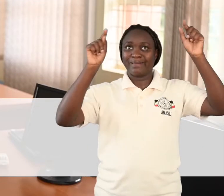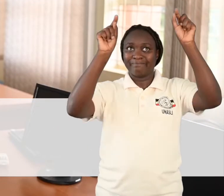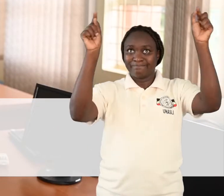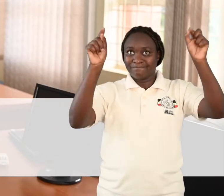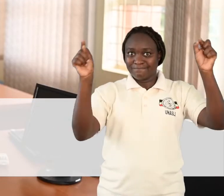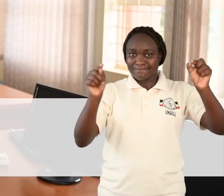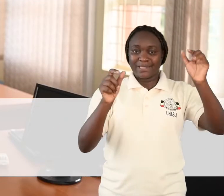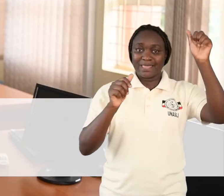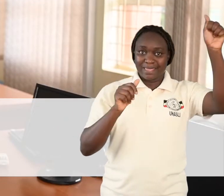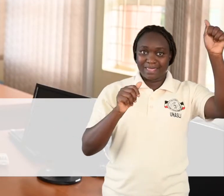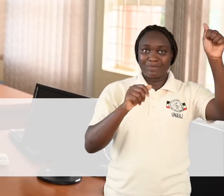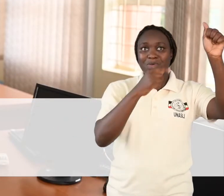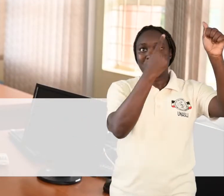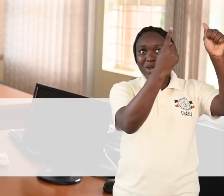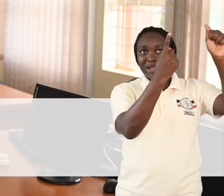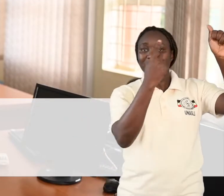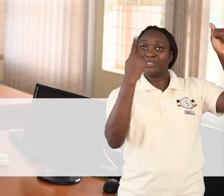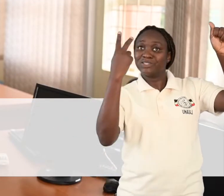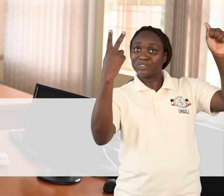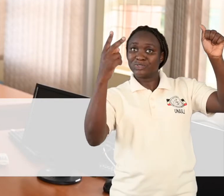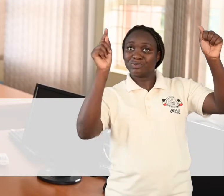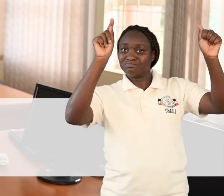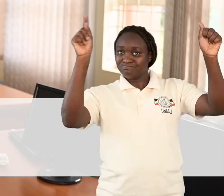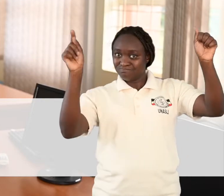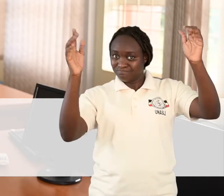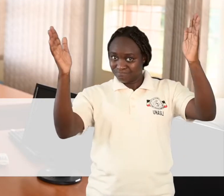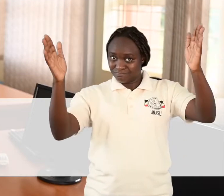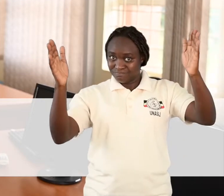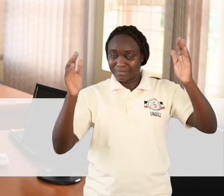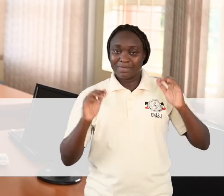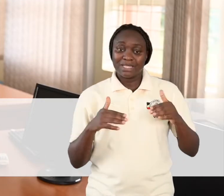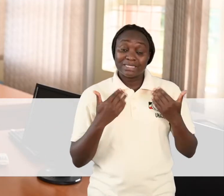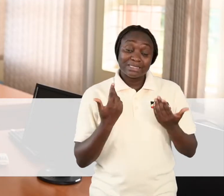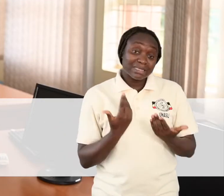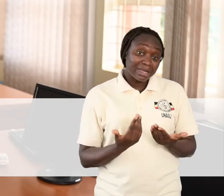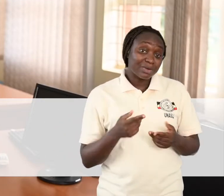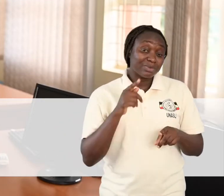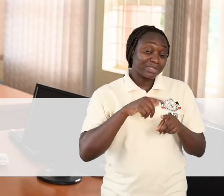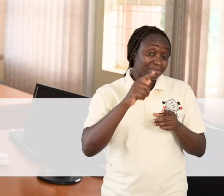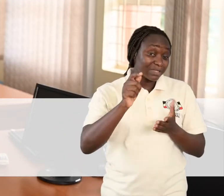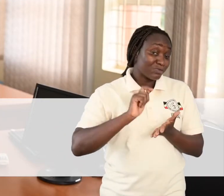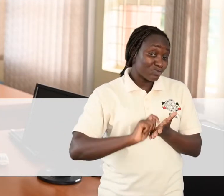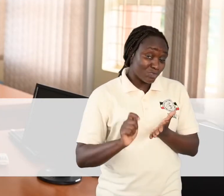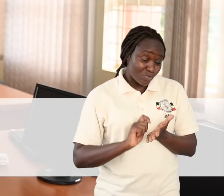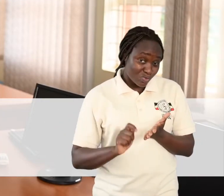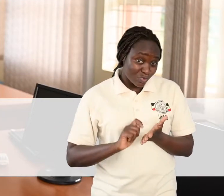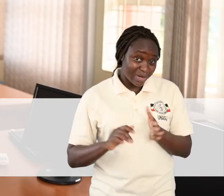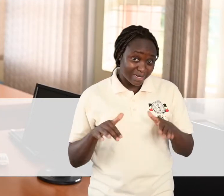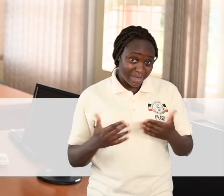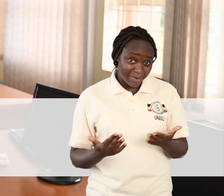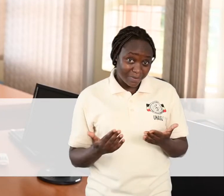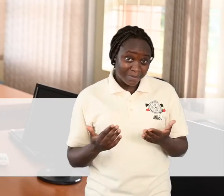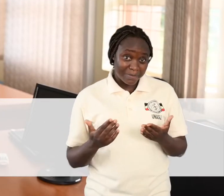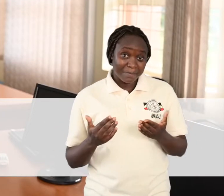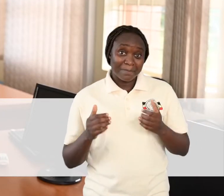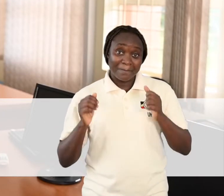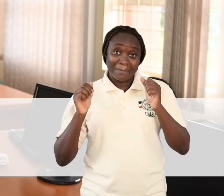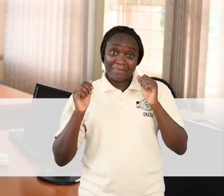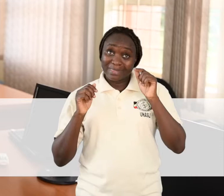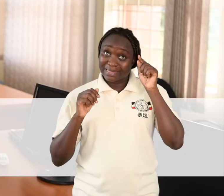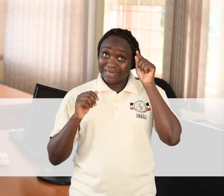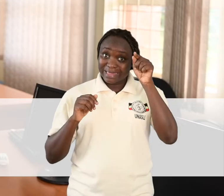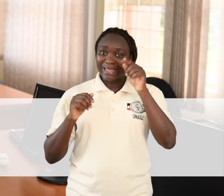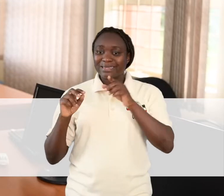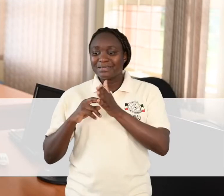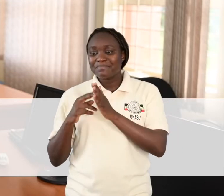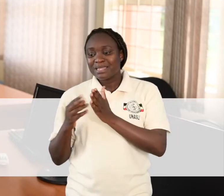yes, then 2. So as we are writing, we shall write the mother set as our